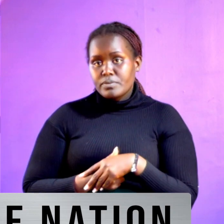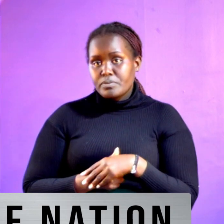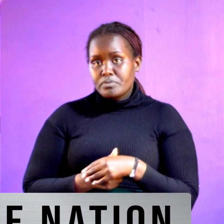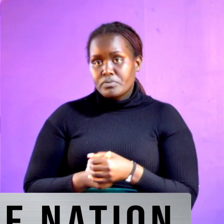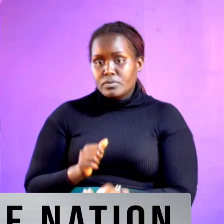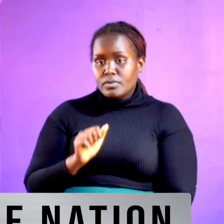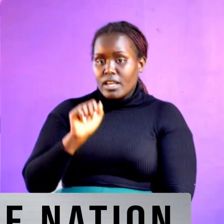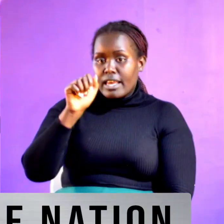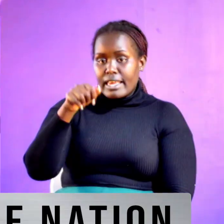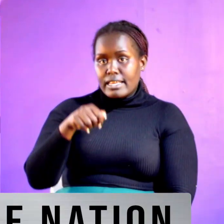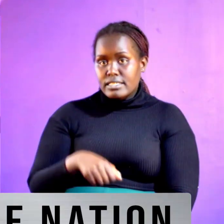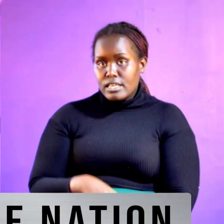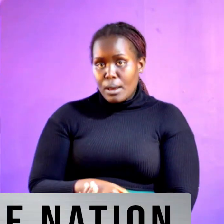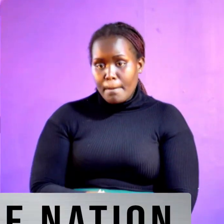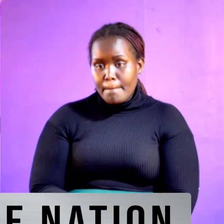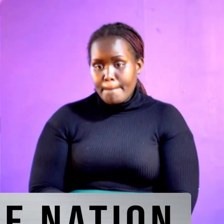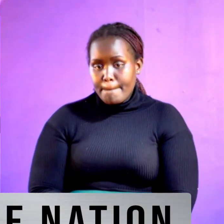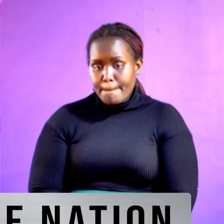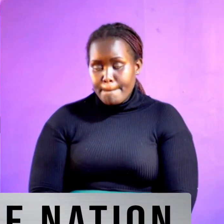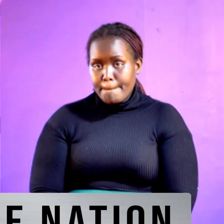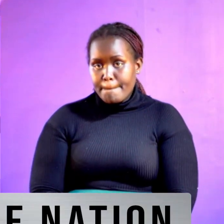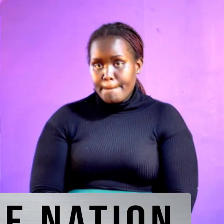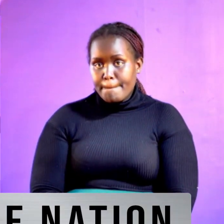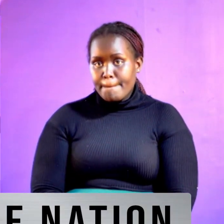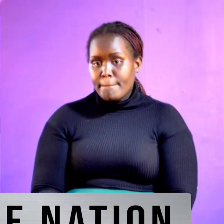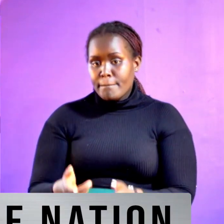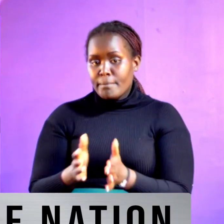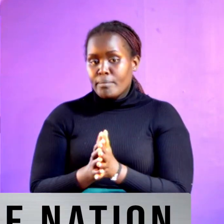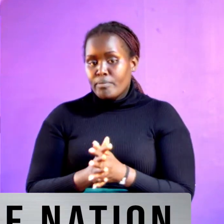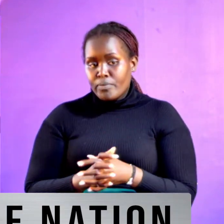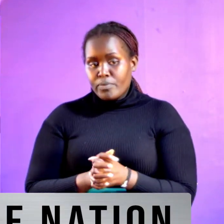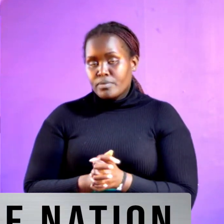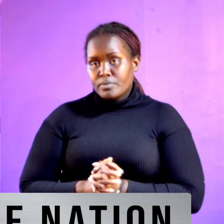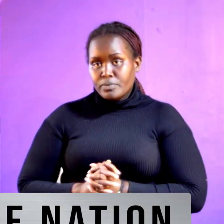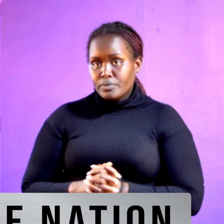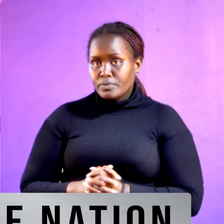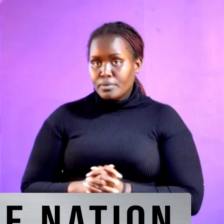Yes, I think so. To a larger extent, yes.